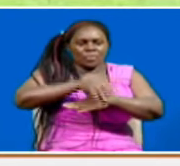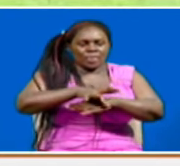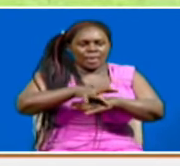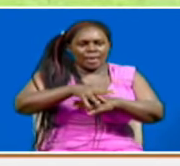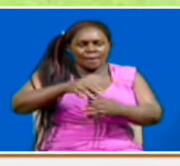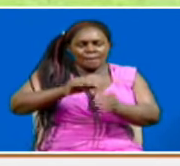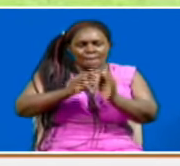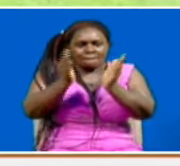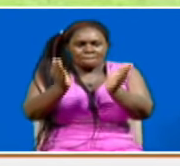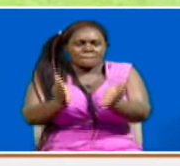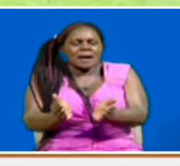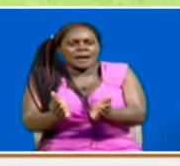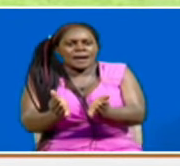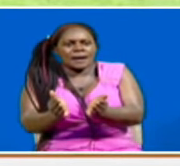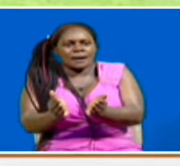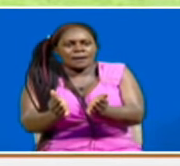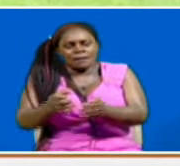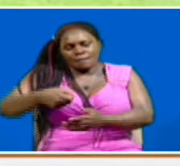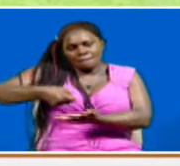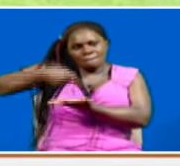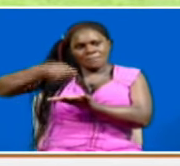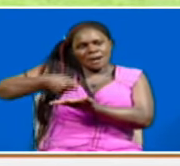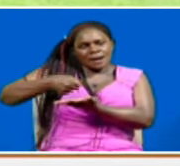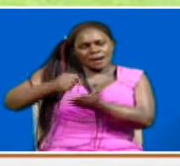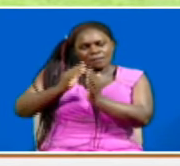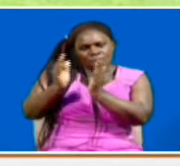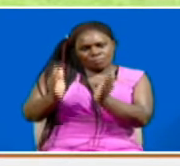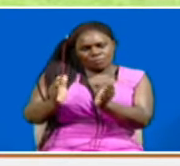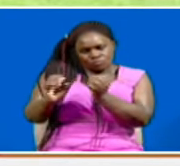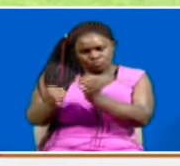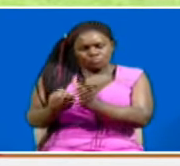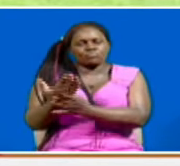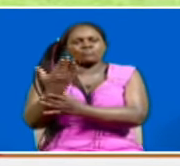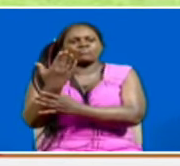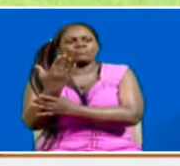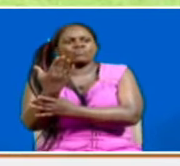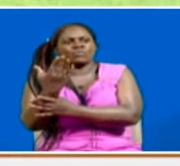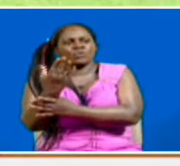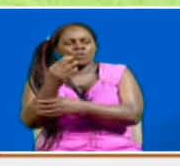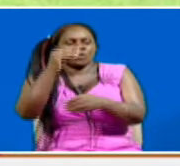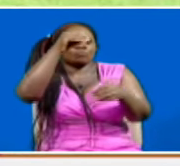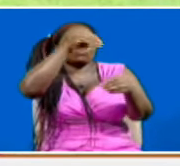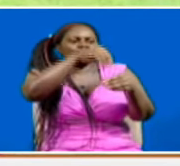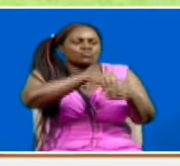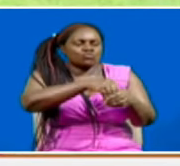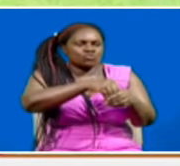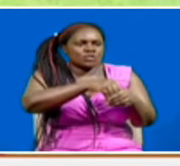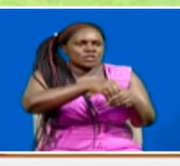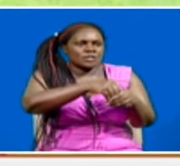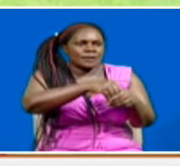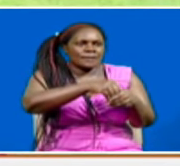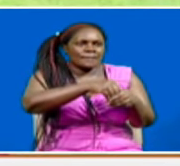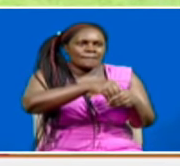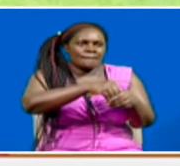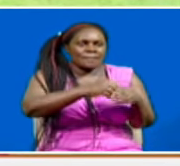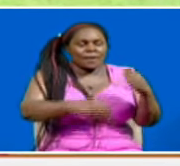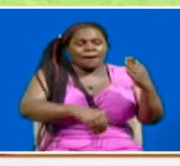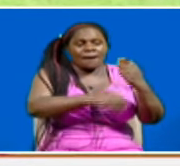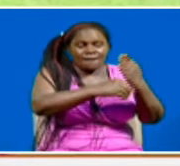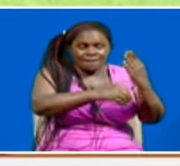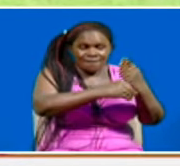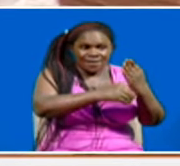it into mushroom bags for growing. We put in, we add